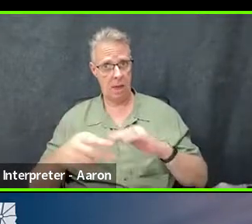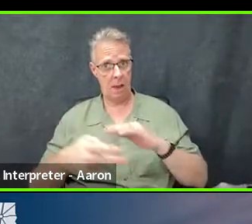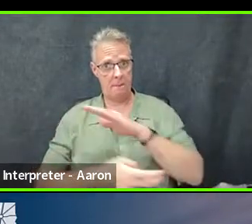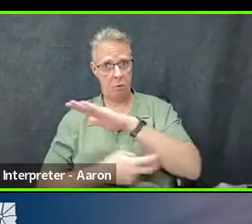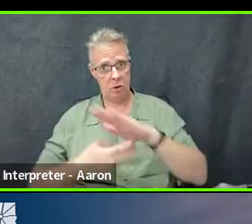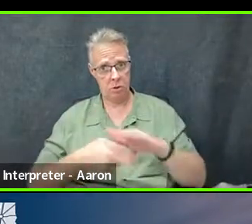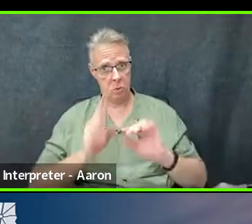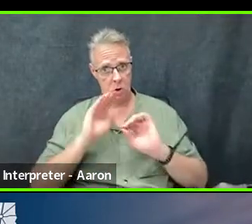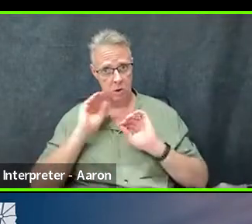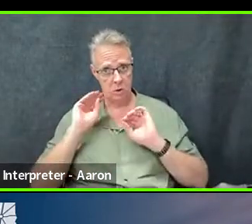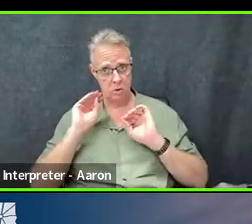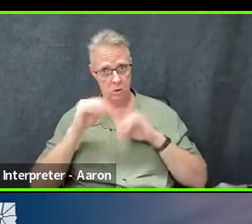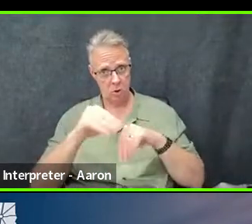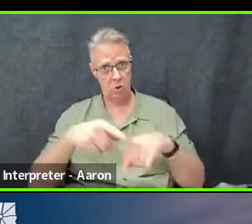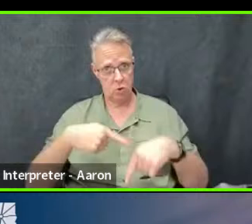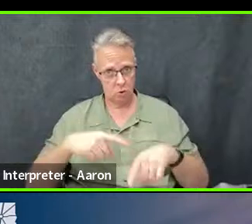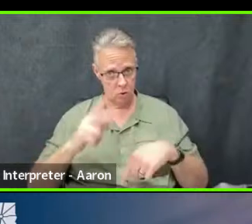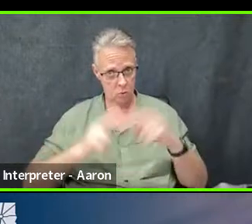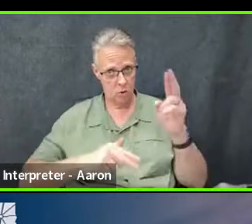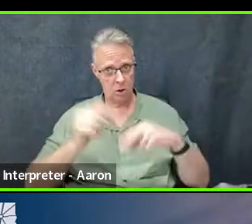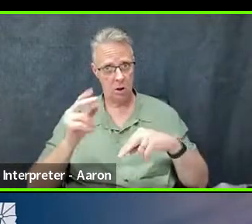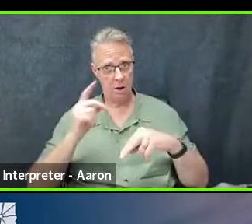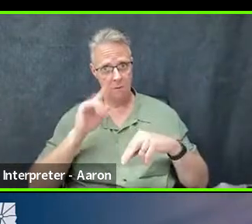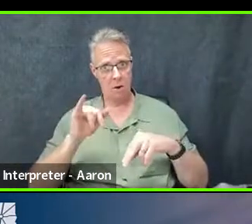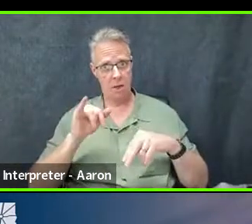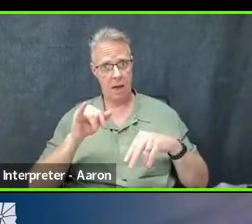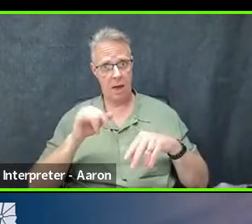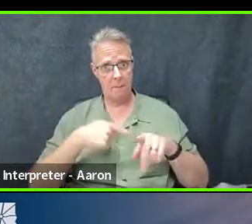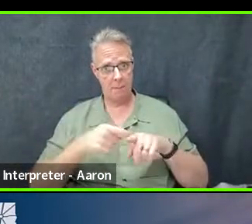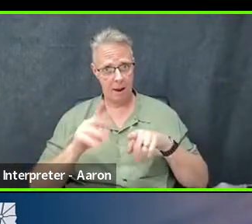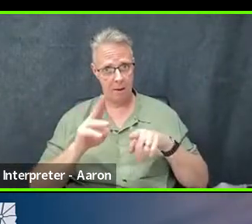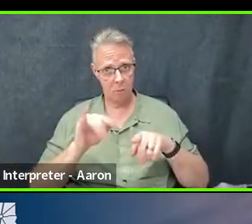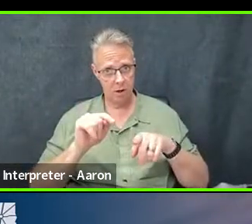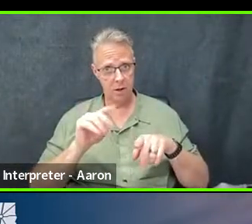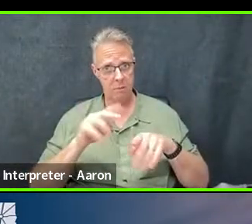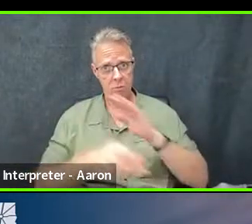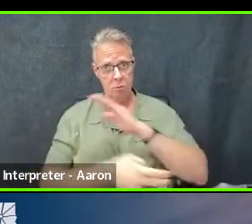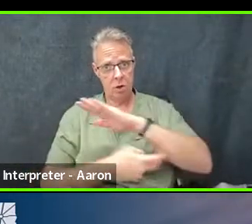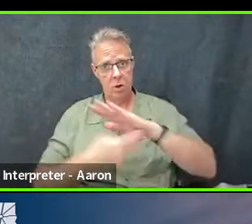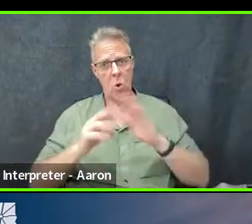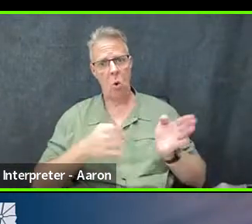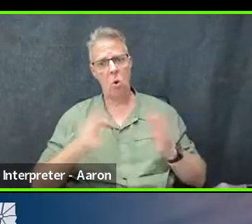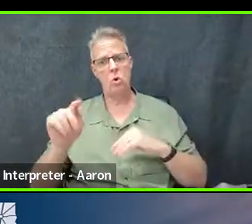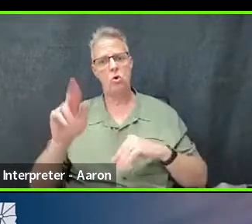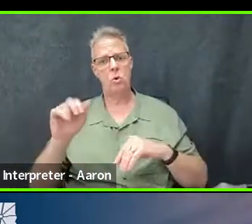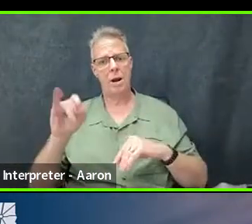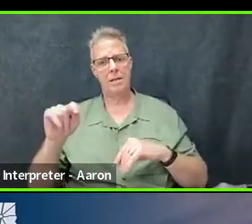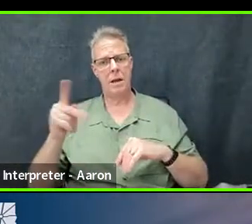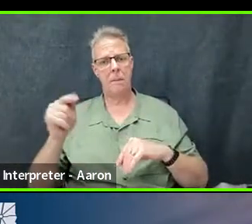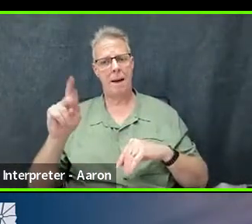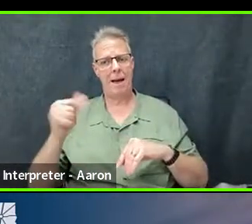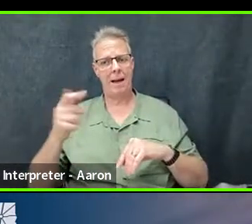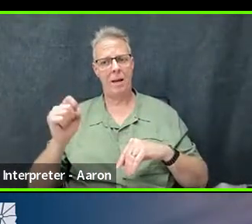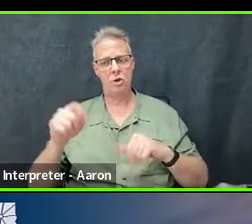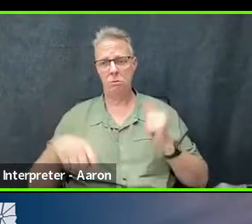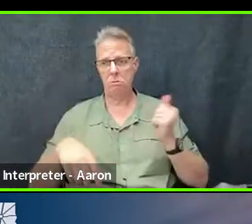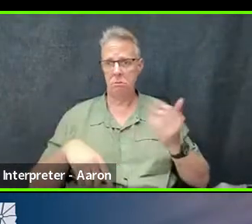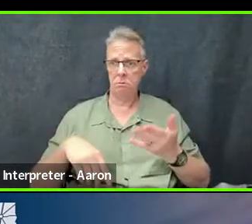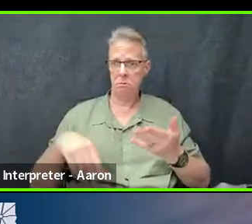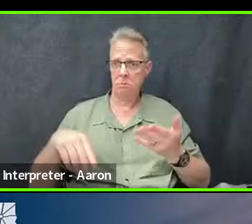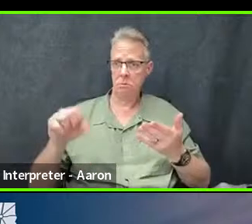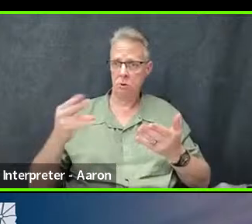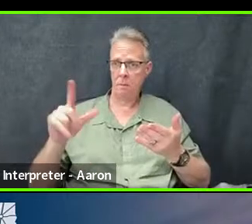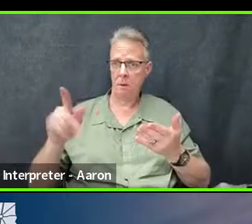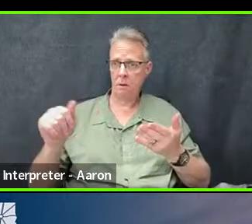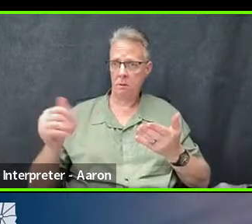be installed during construction of the main bridge or via transit packages? Casey, Shilpa, that may be a question for you.